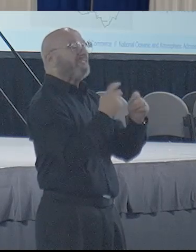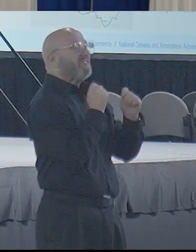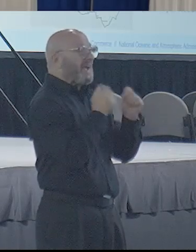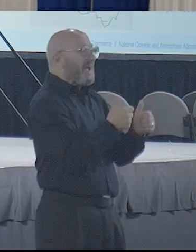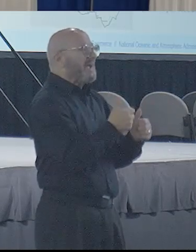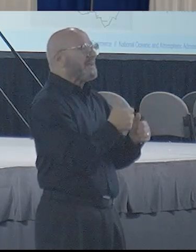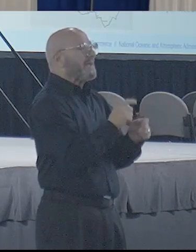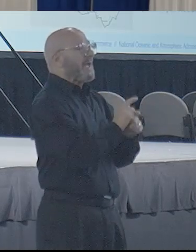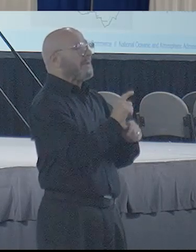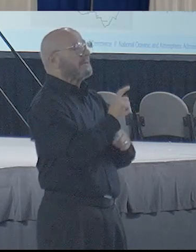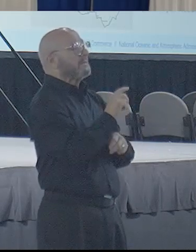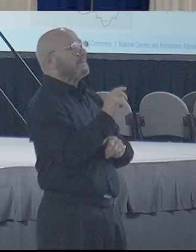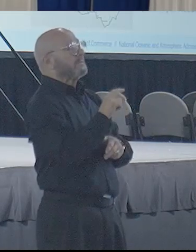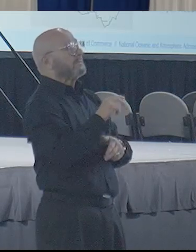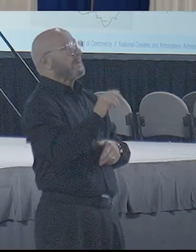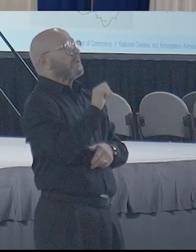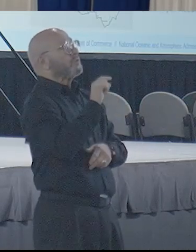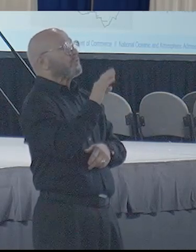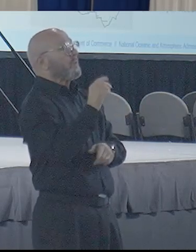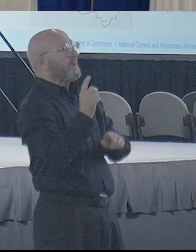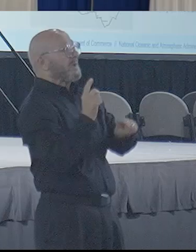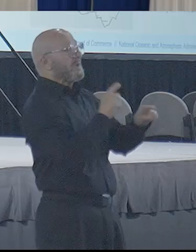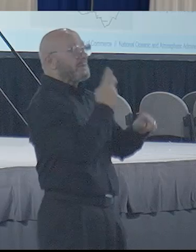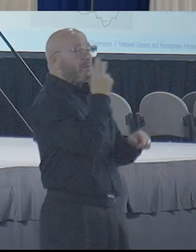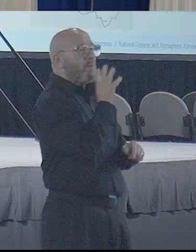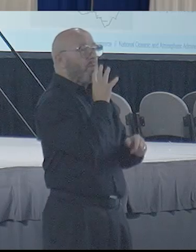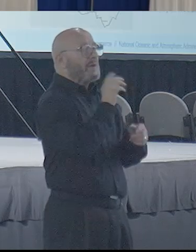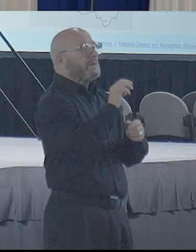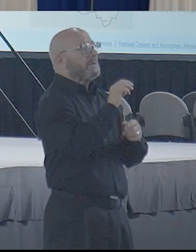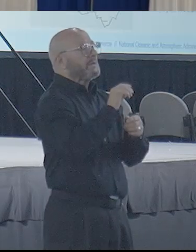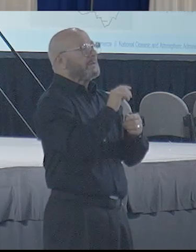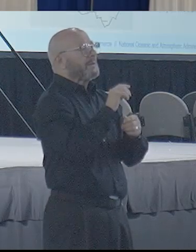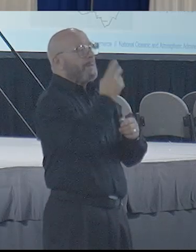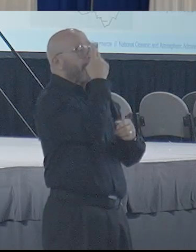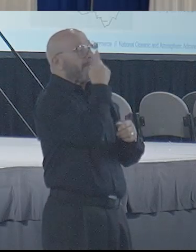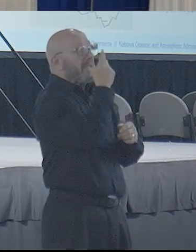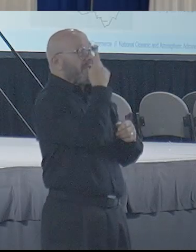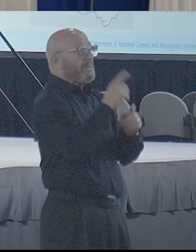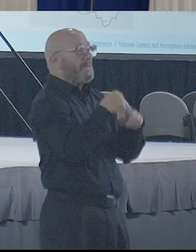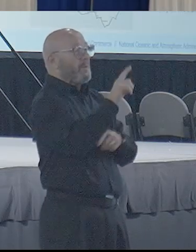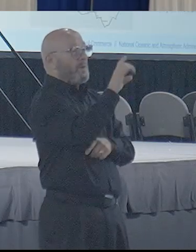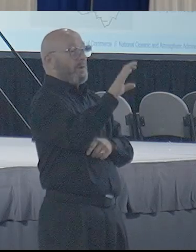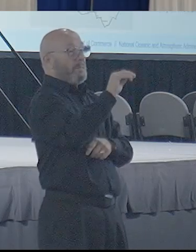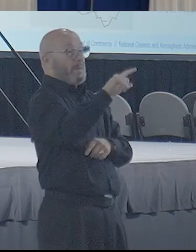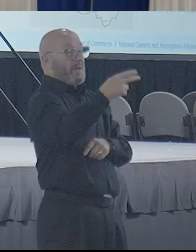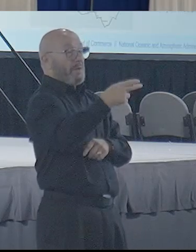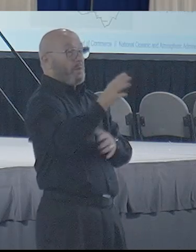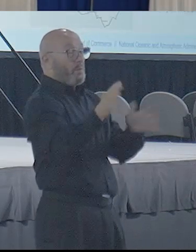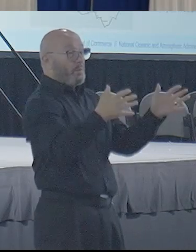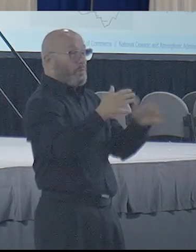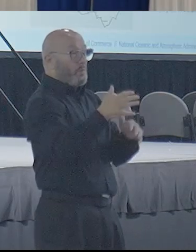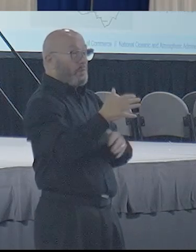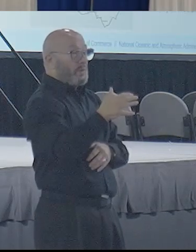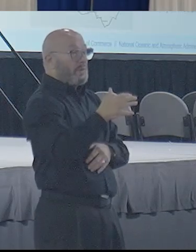was approaching Houston. And those pinks, we actually changed the color scale to show this. Those pink colors are 100-mile-per-hour winds that the radar